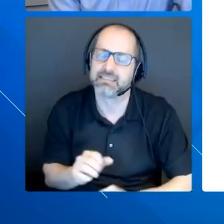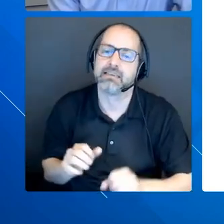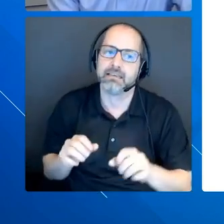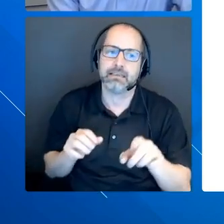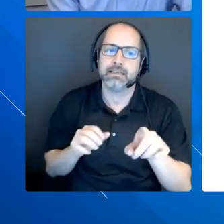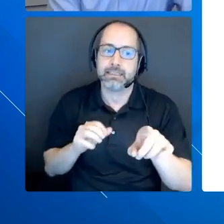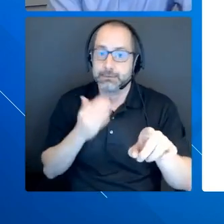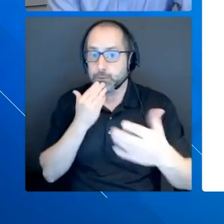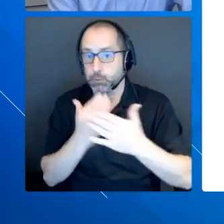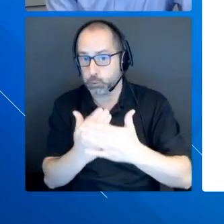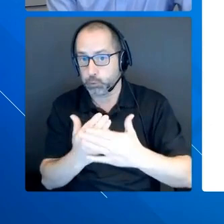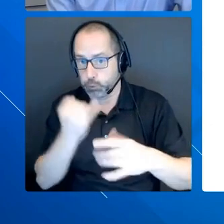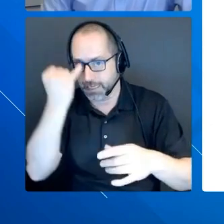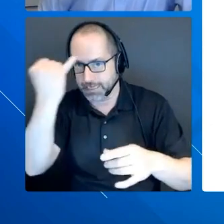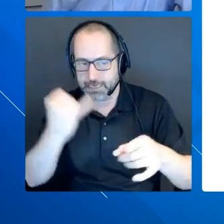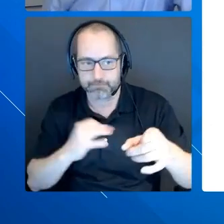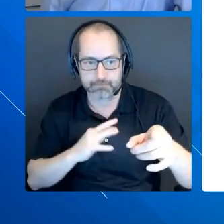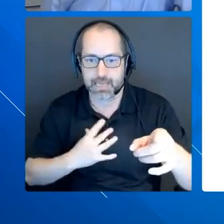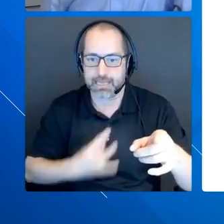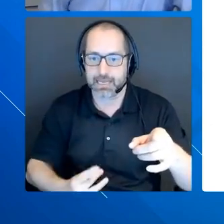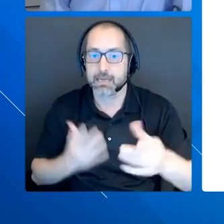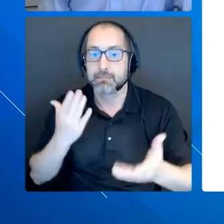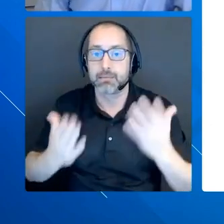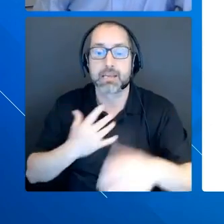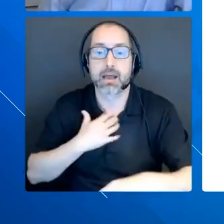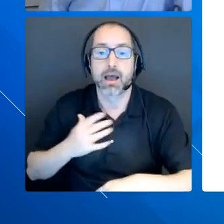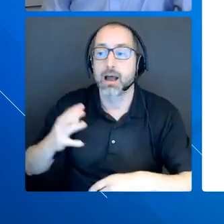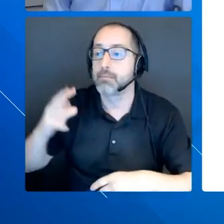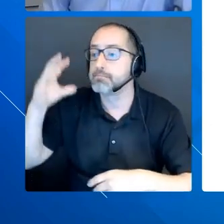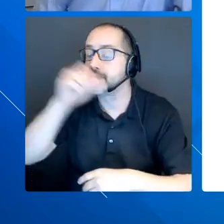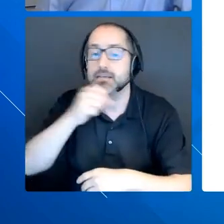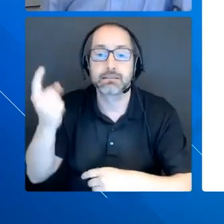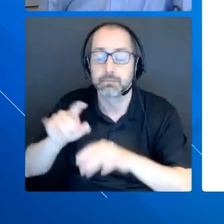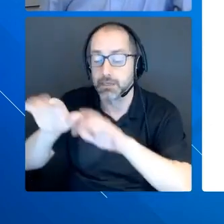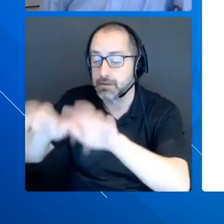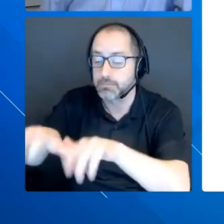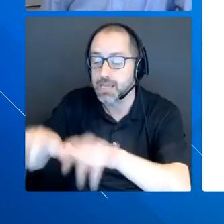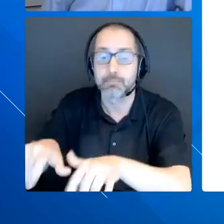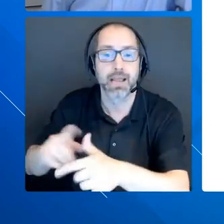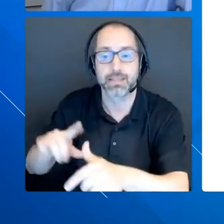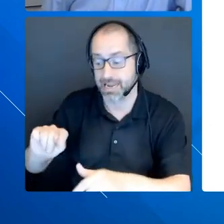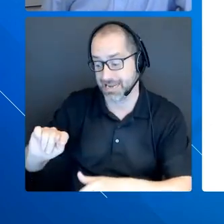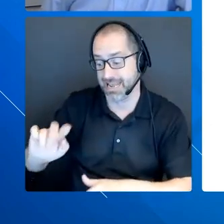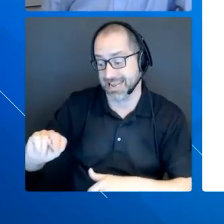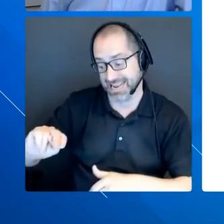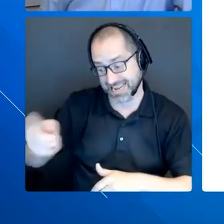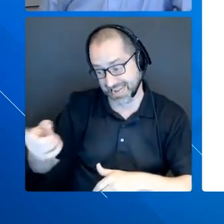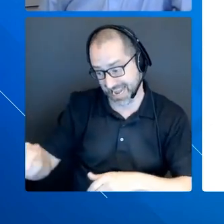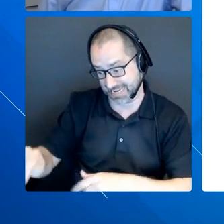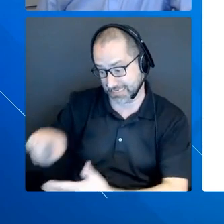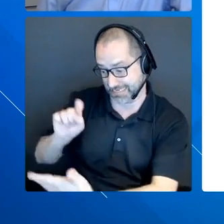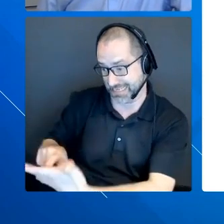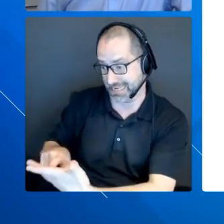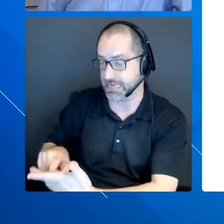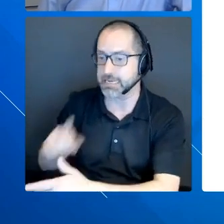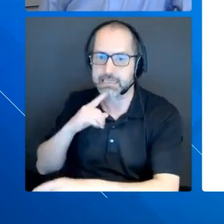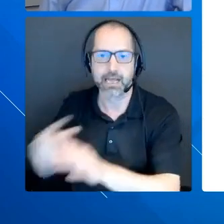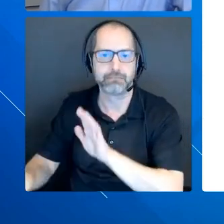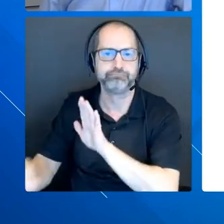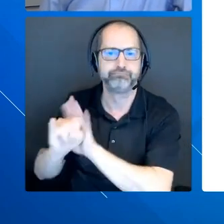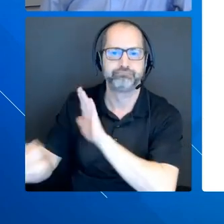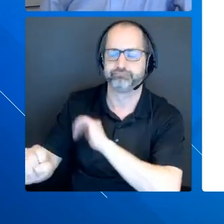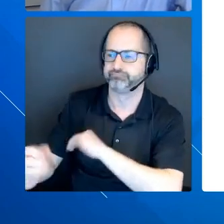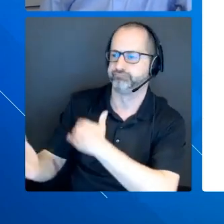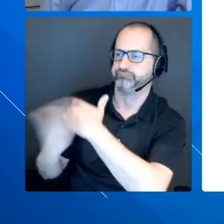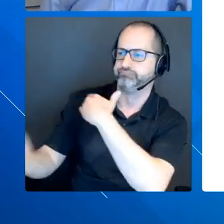It said, I missed something and I clicked submit or next or whatever it was, and it said, you have errors in submission.